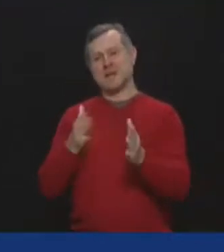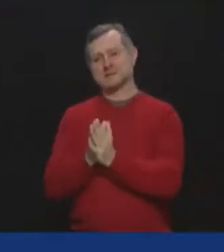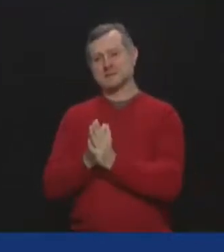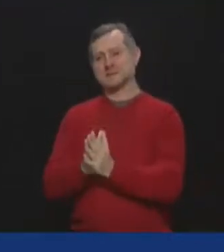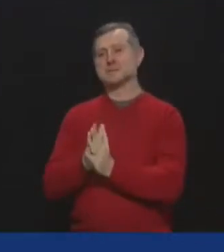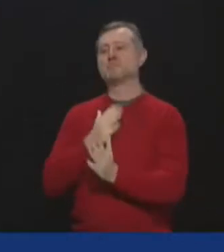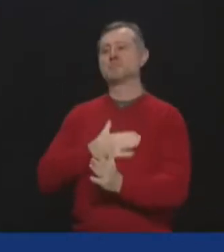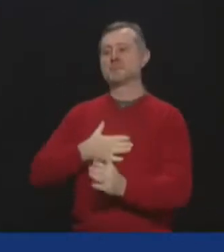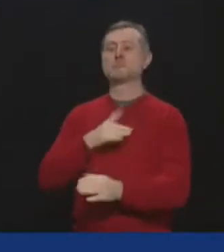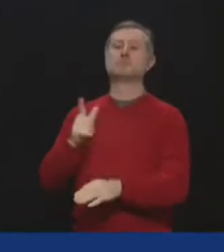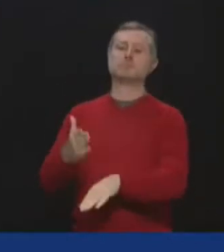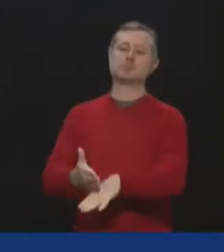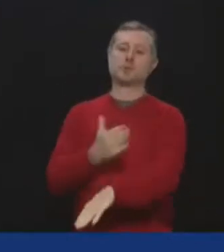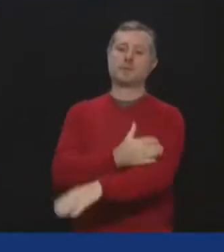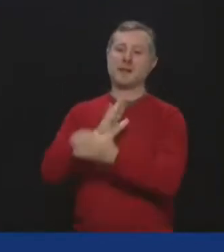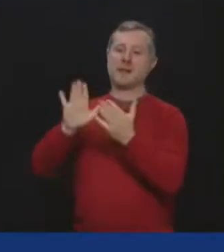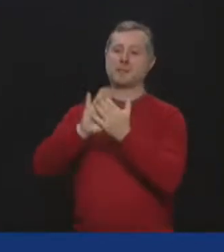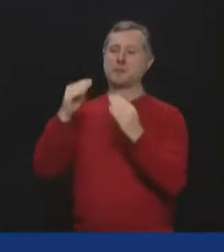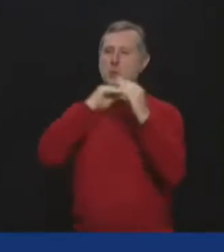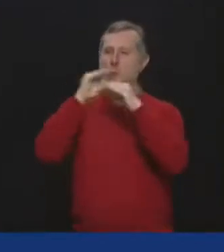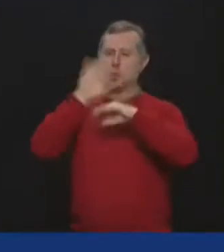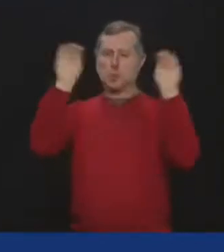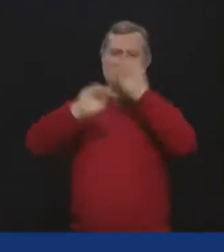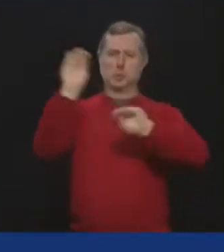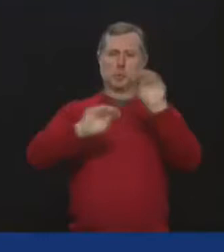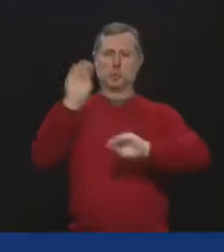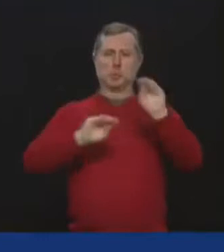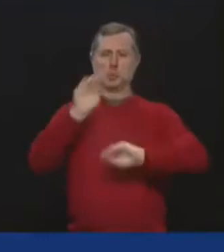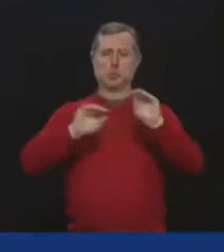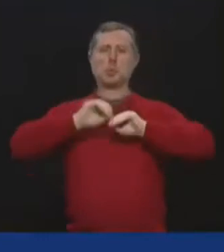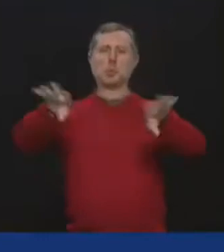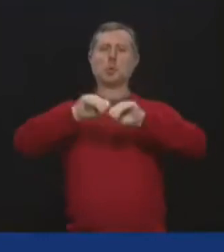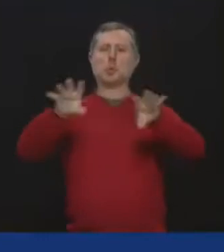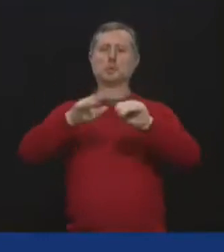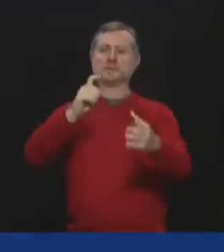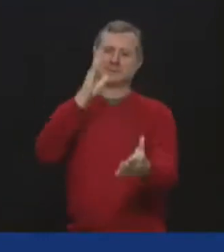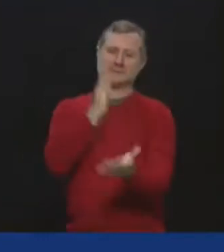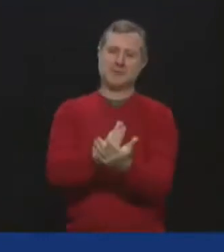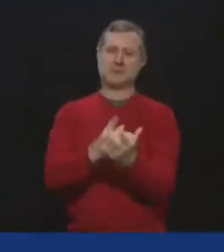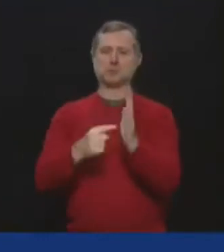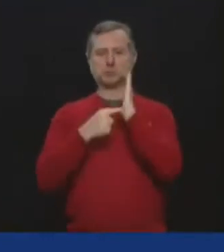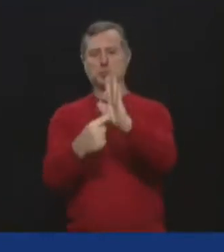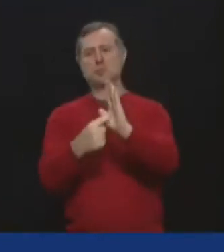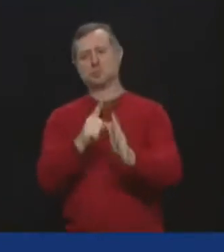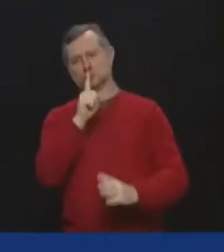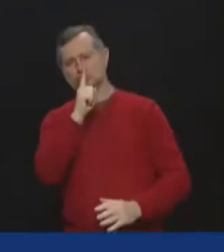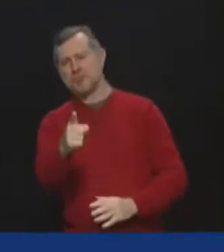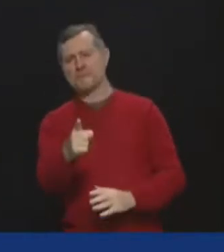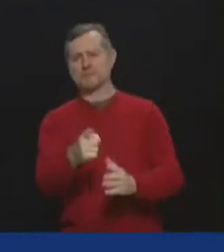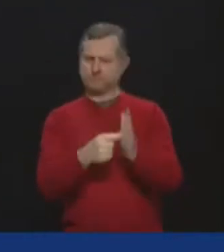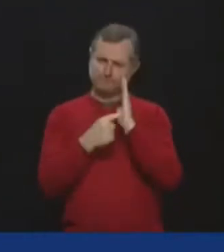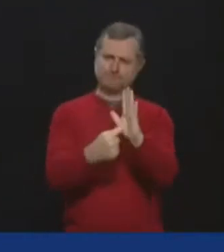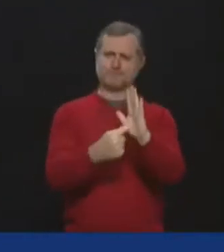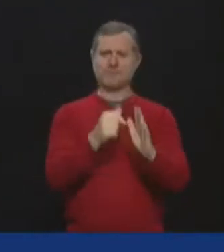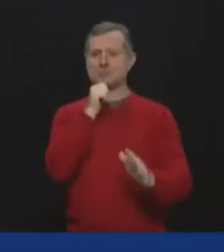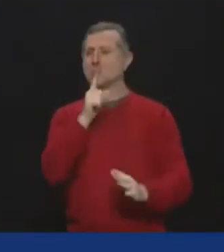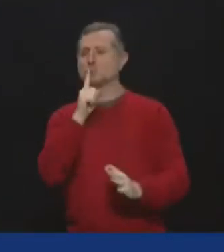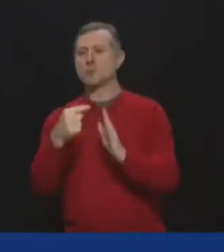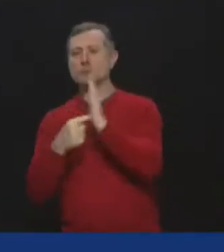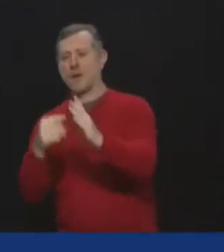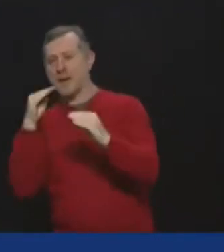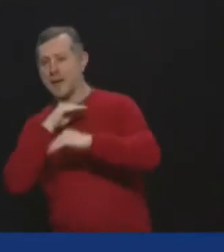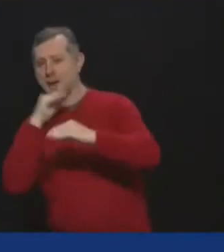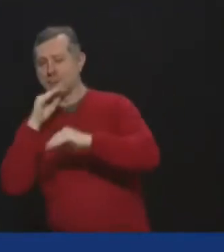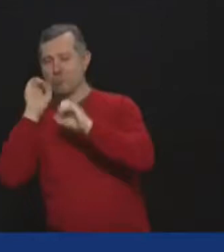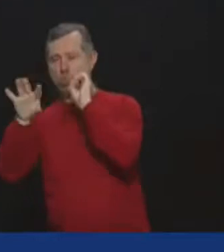the act, help us wage a campaign of truths and not lies with respect to what is going on in Texas and what was going on